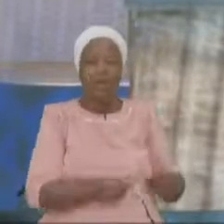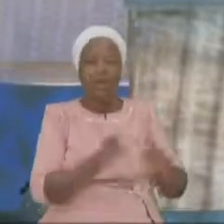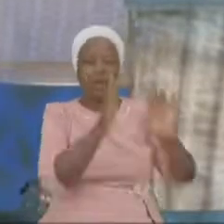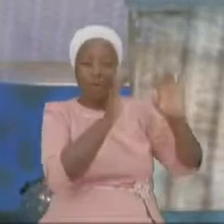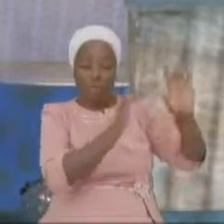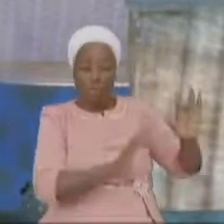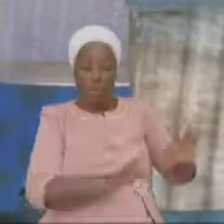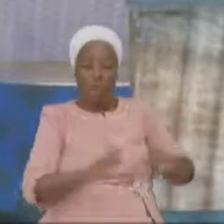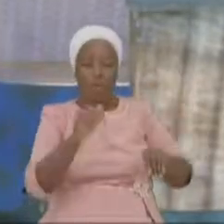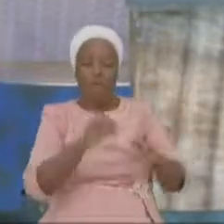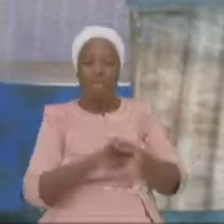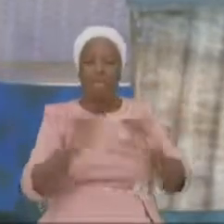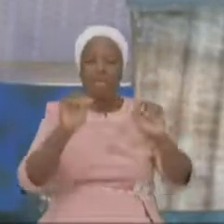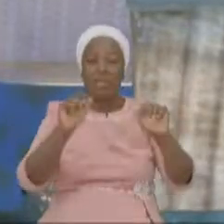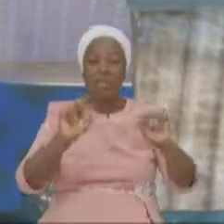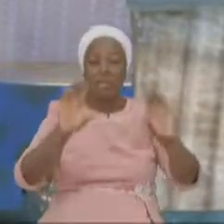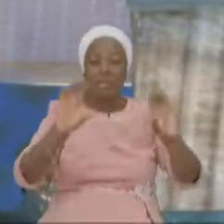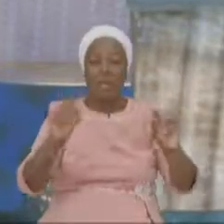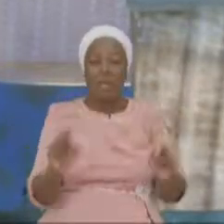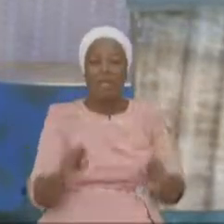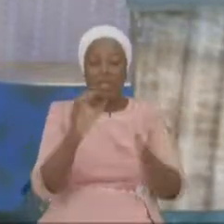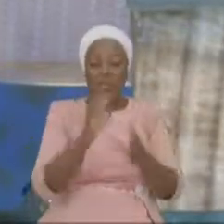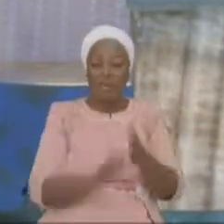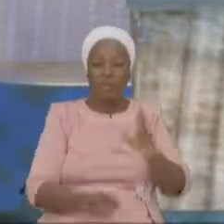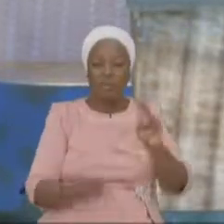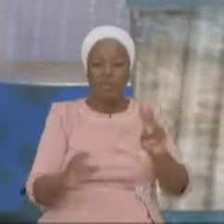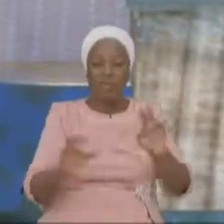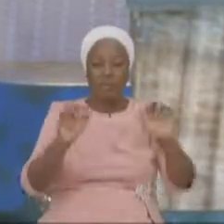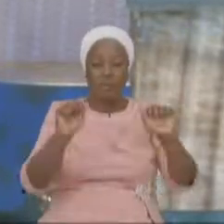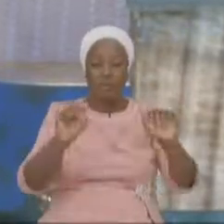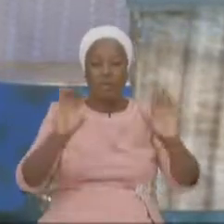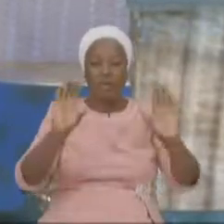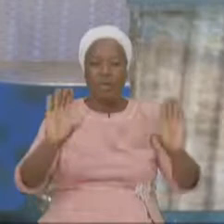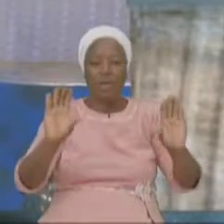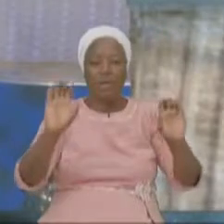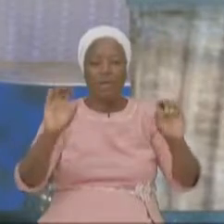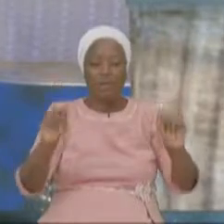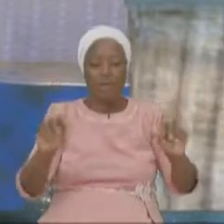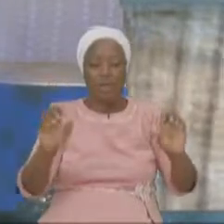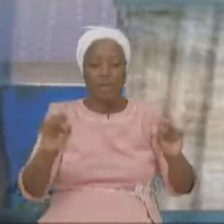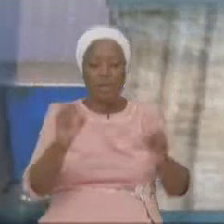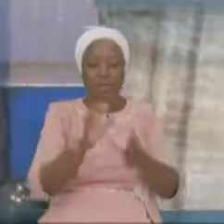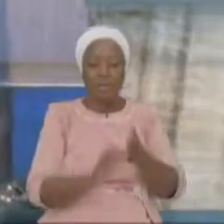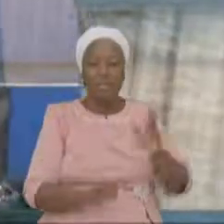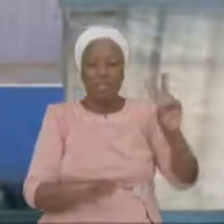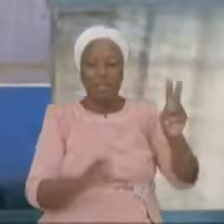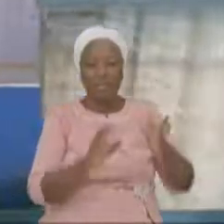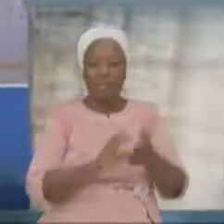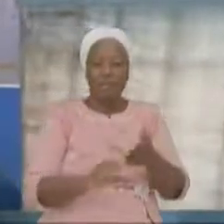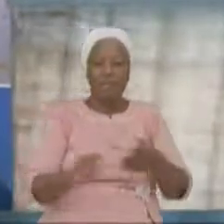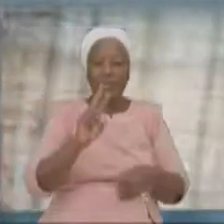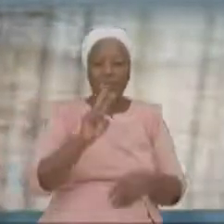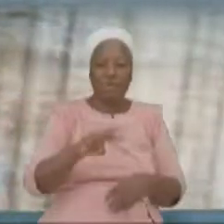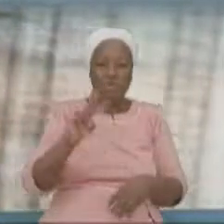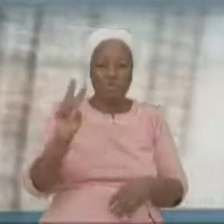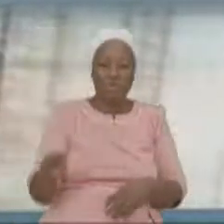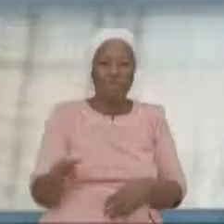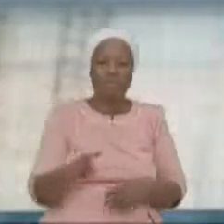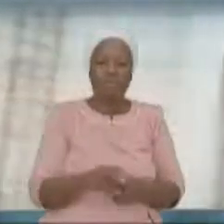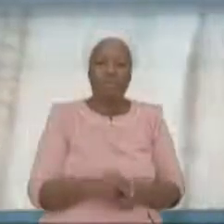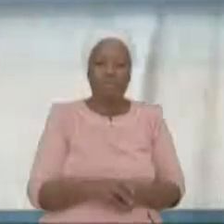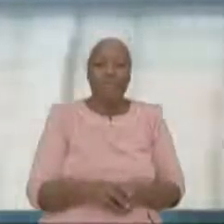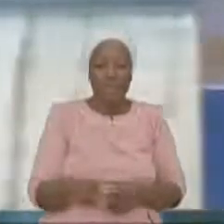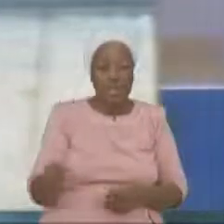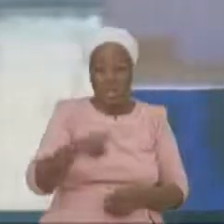Acts chapter 2, reading from verse 22, Acts chapter 2, verse 22, ye men